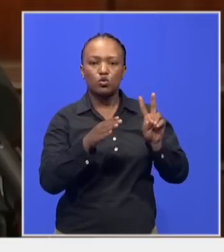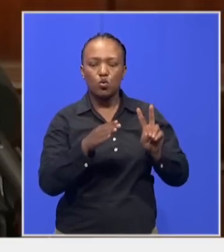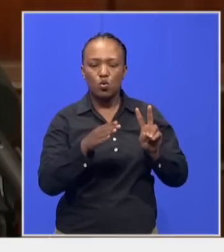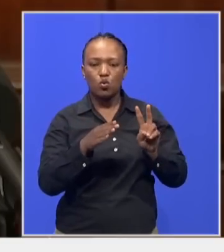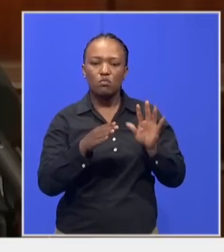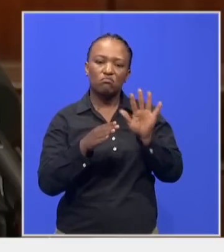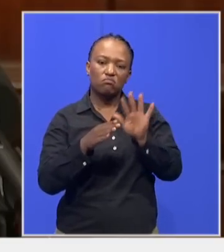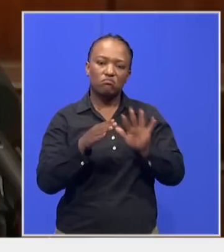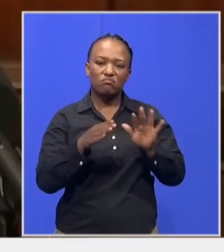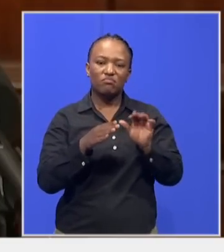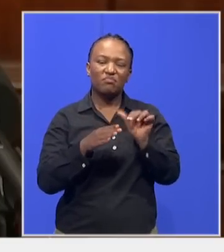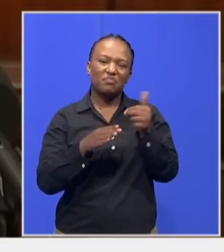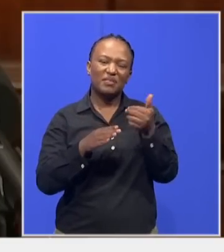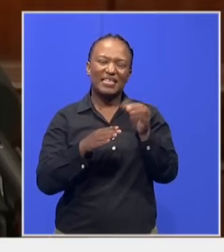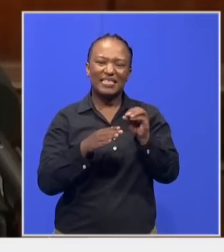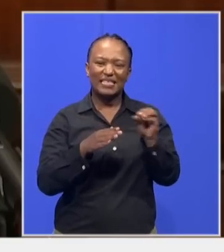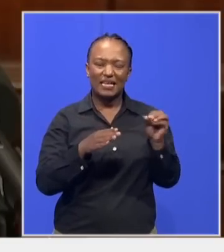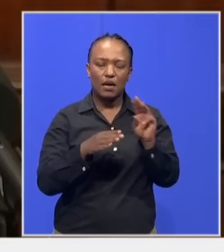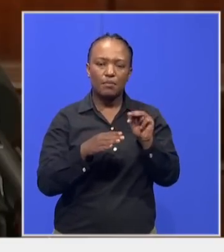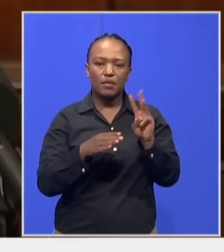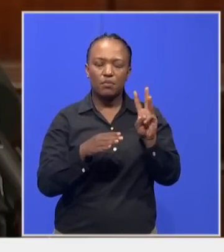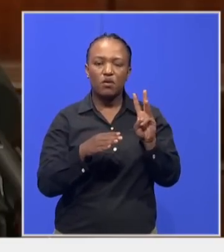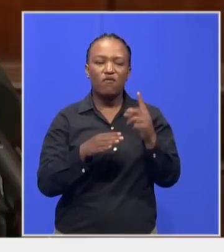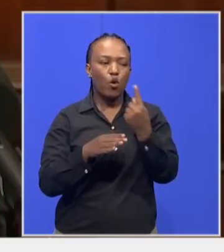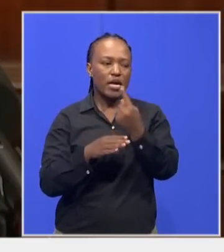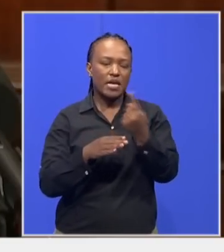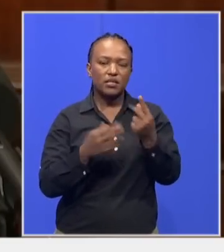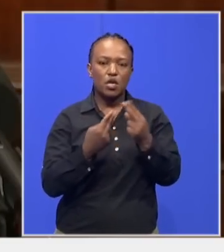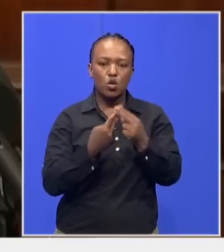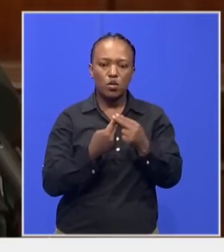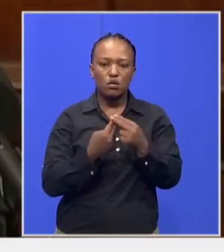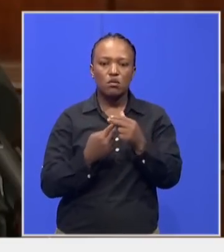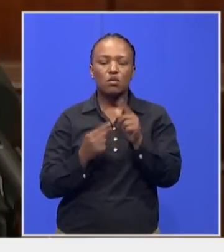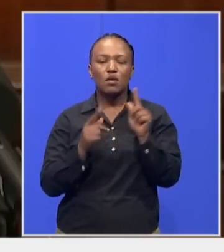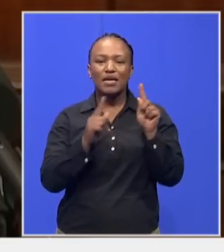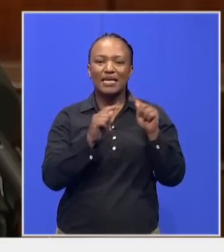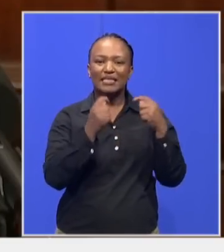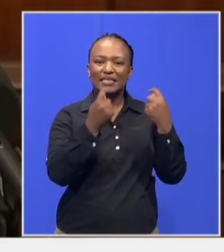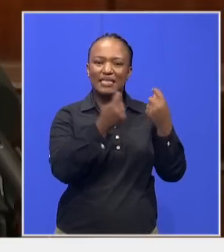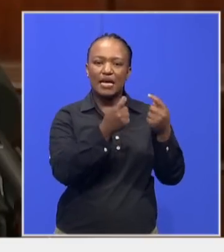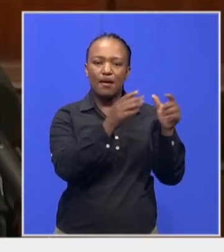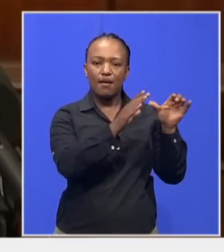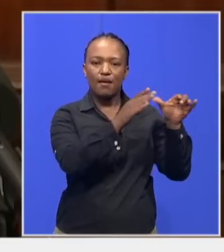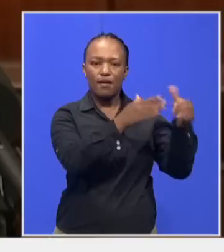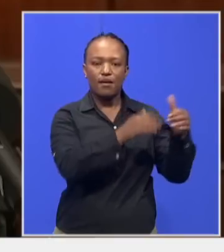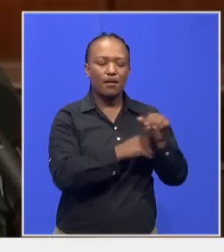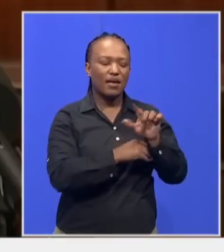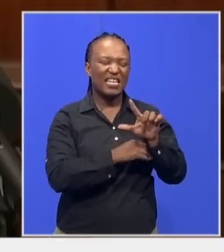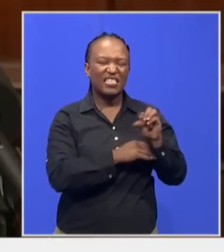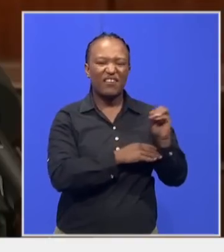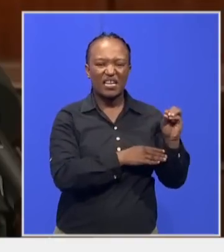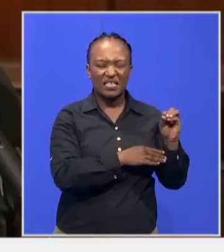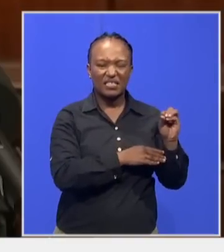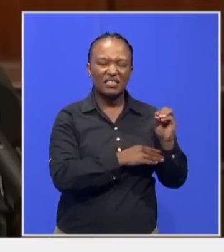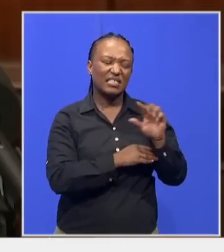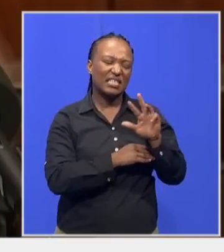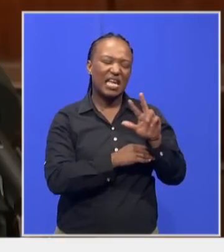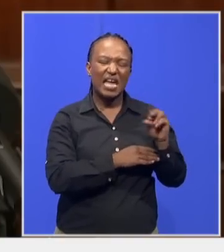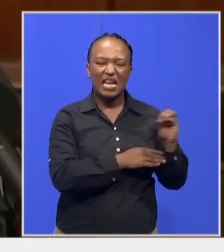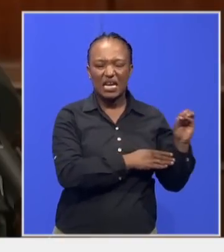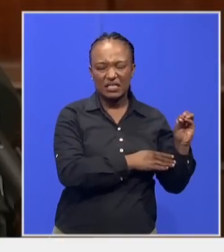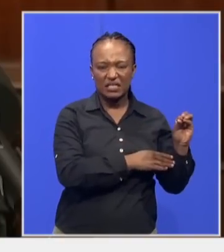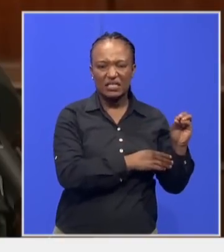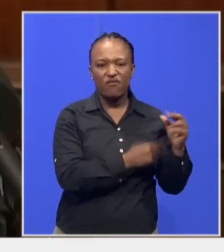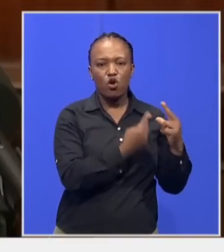you about 600 megawatts per unit. The tier 1, they are giving you anything between 700 and 800 megawatts per unit.